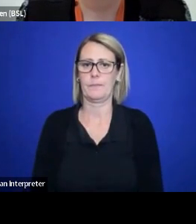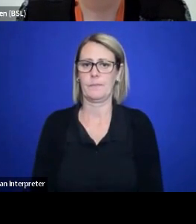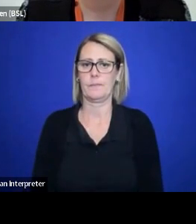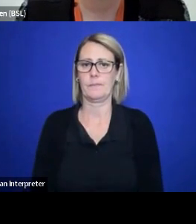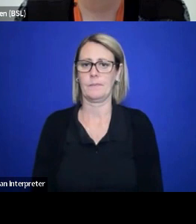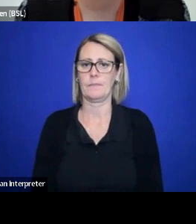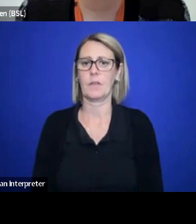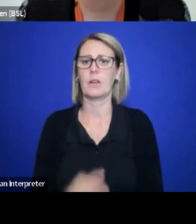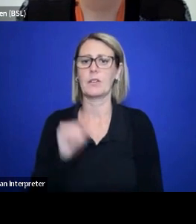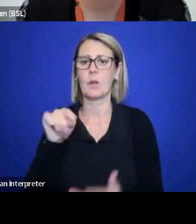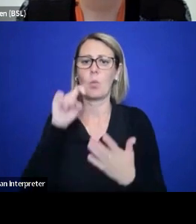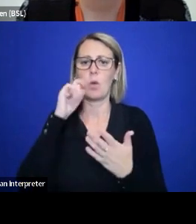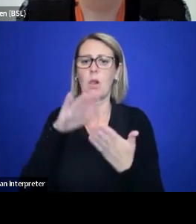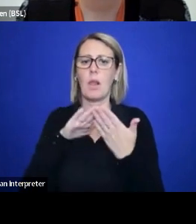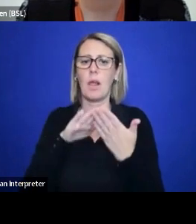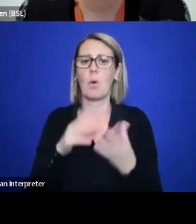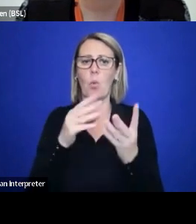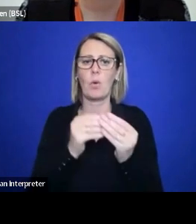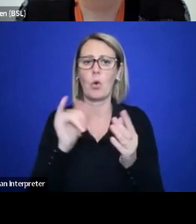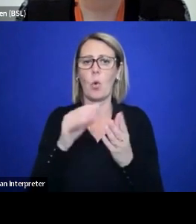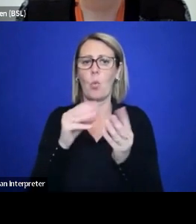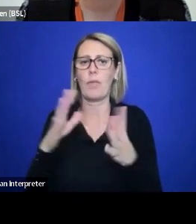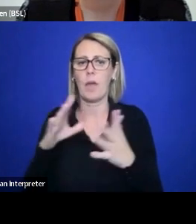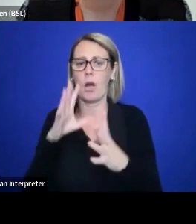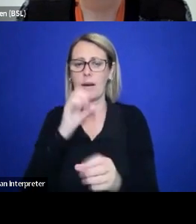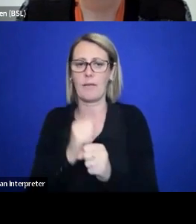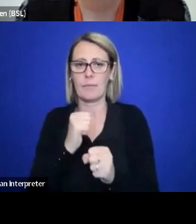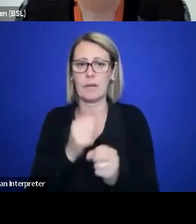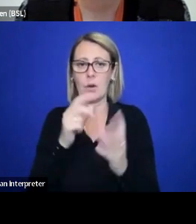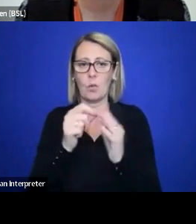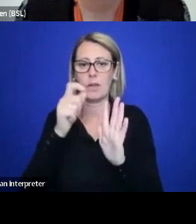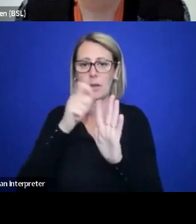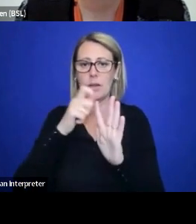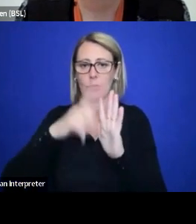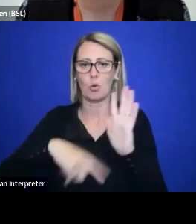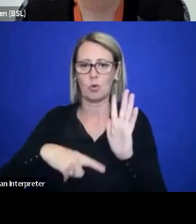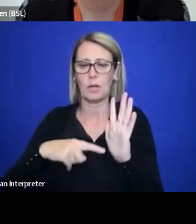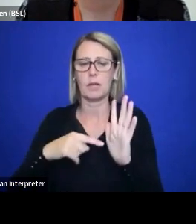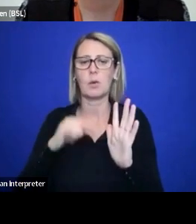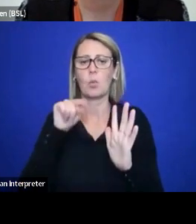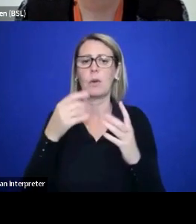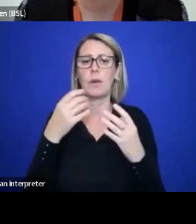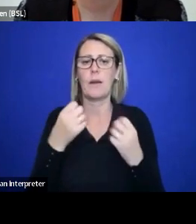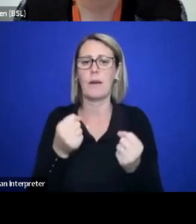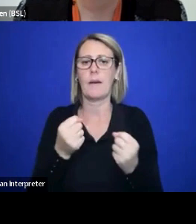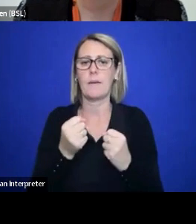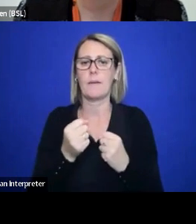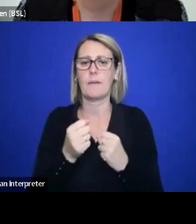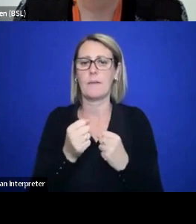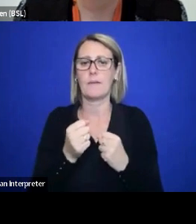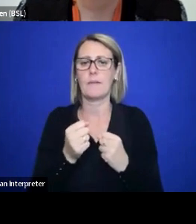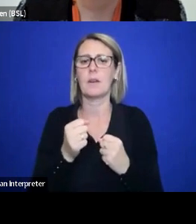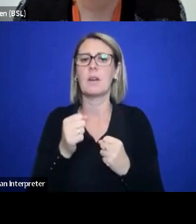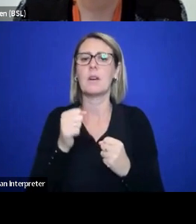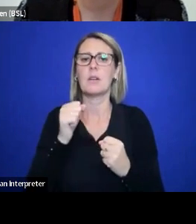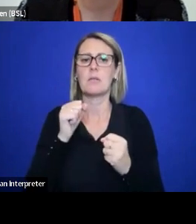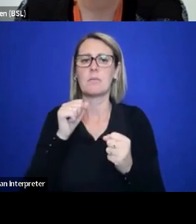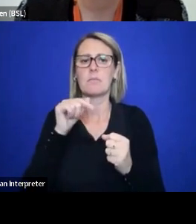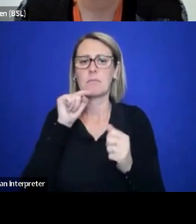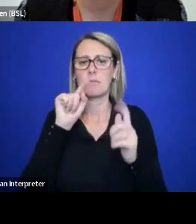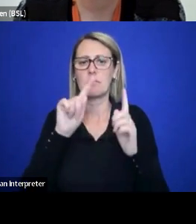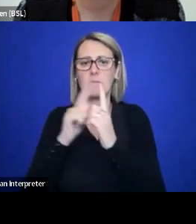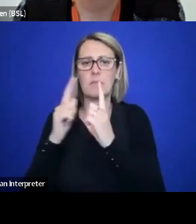with or without government. In this case, in this particular project, it is, you know, we've got, we're actively engaged